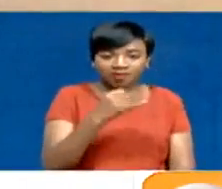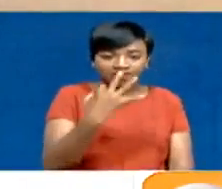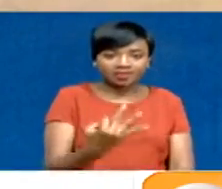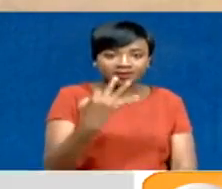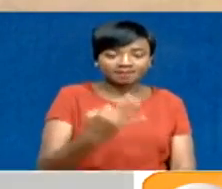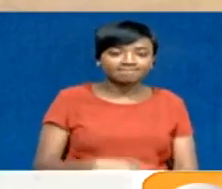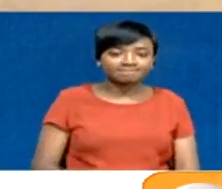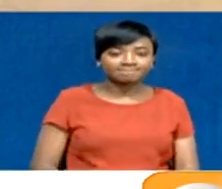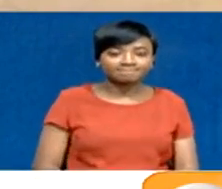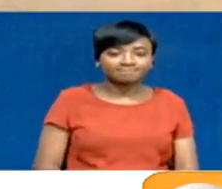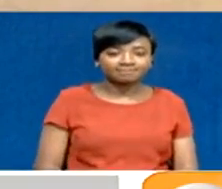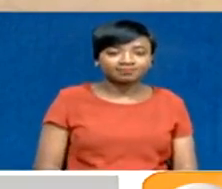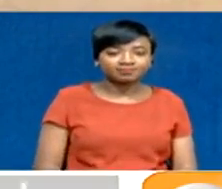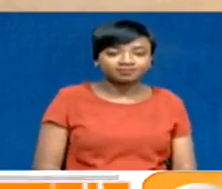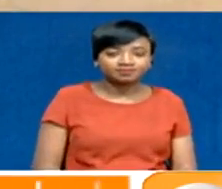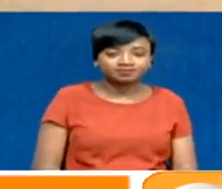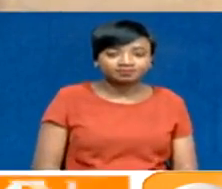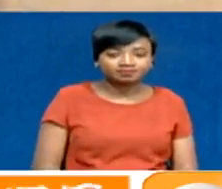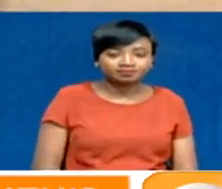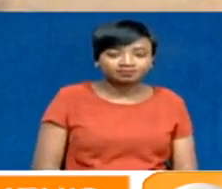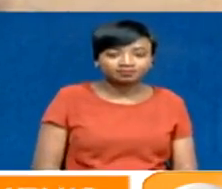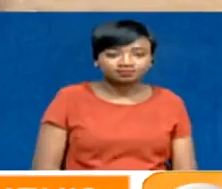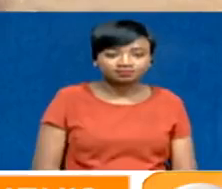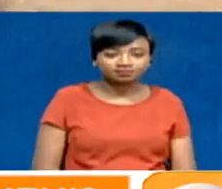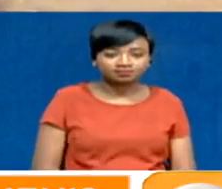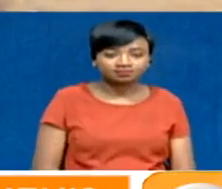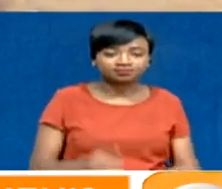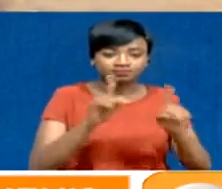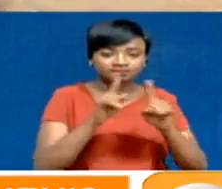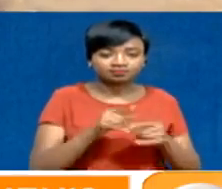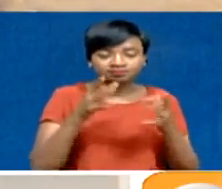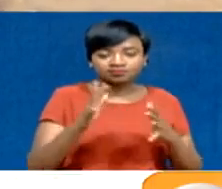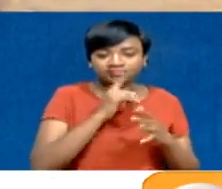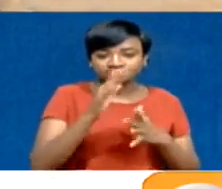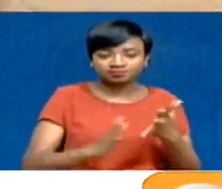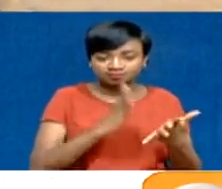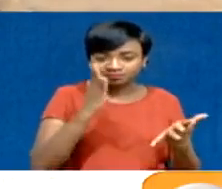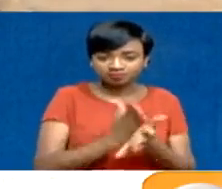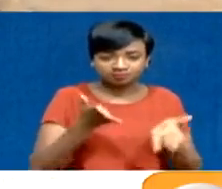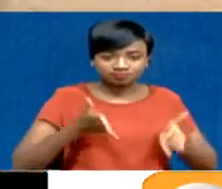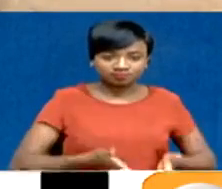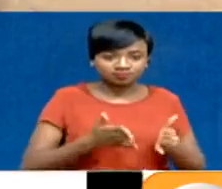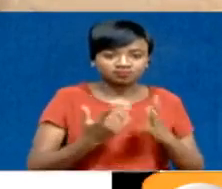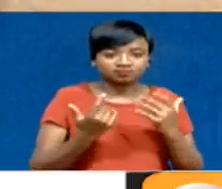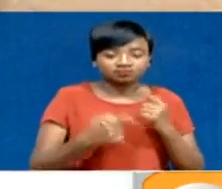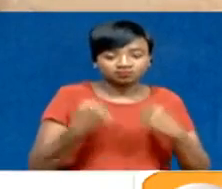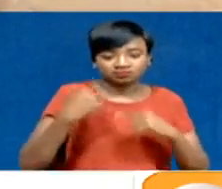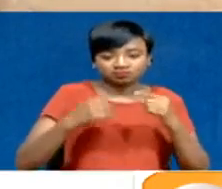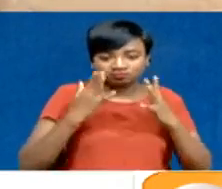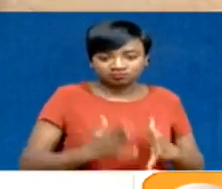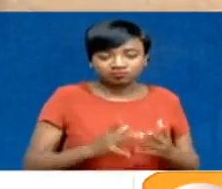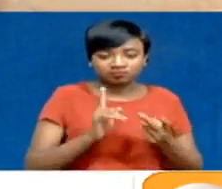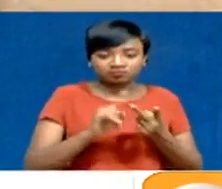month. That I've confirmed are the current champions, who are Gambia, Ghana, who are the host,